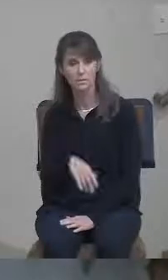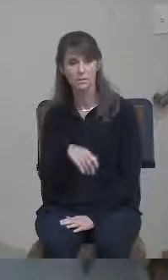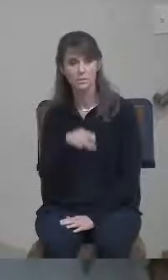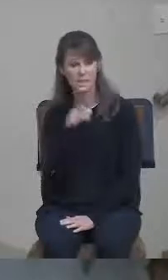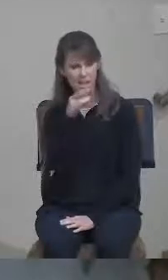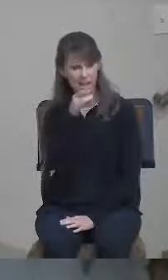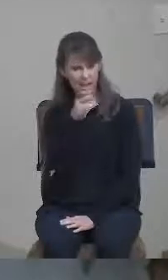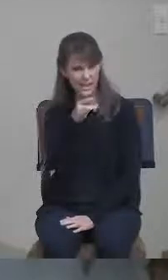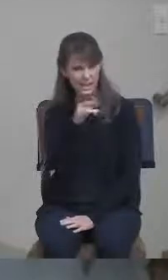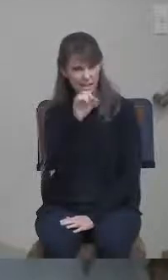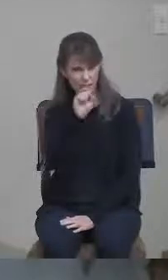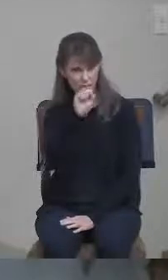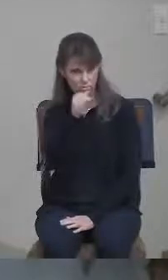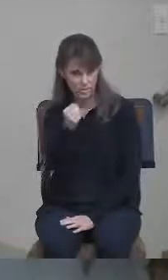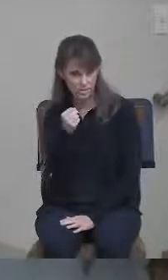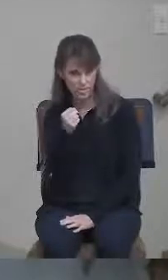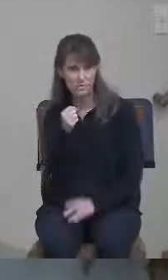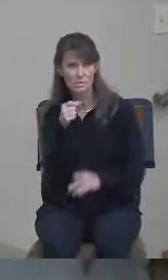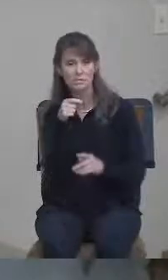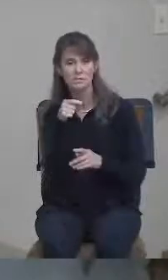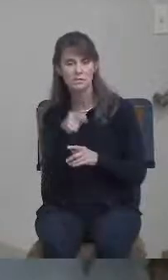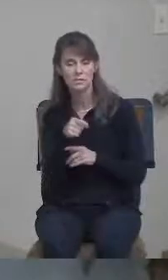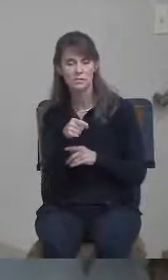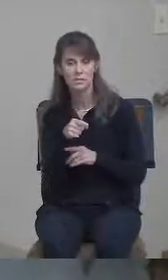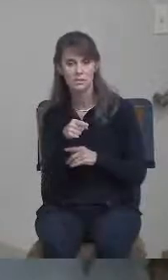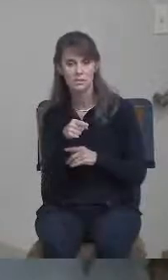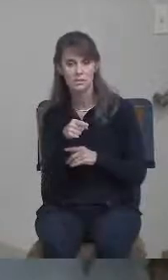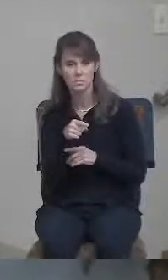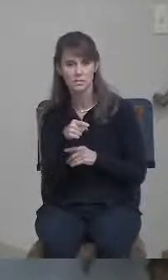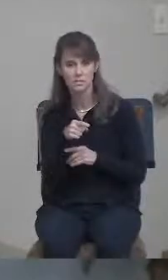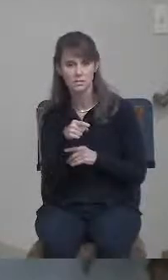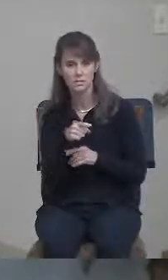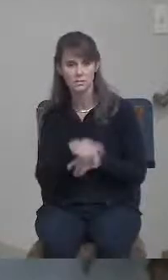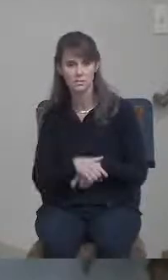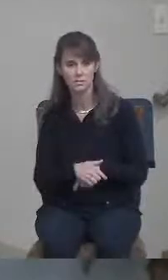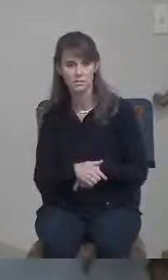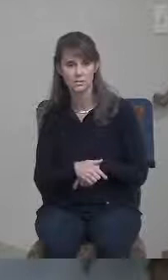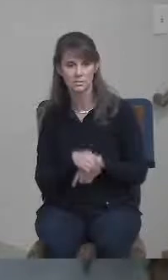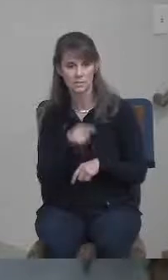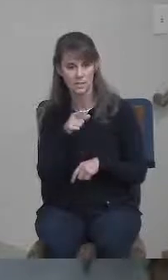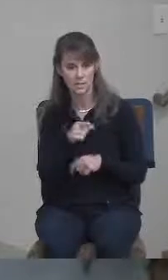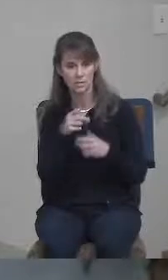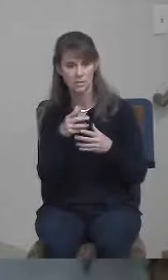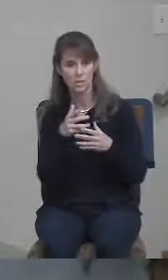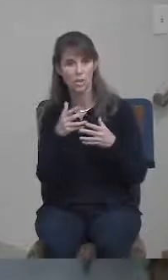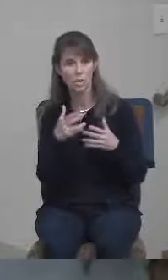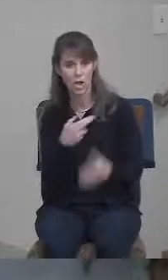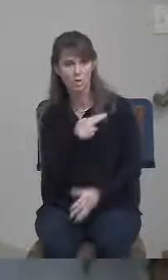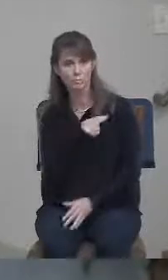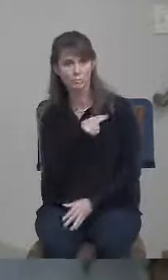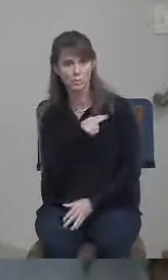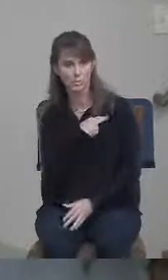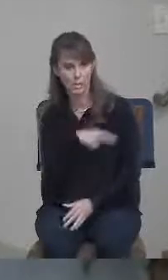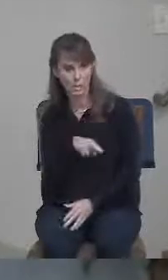that, a couple centuries or three before that, there was a lot of religious fervor.